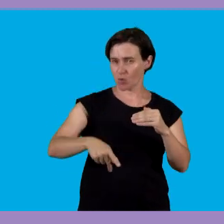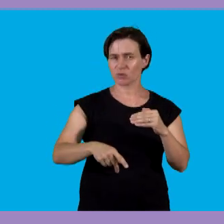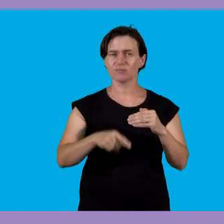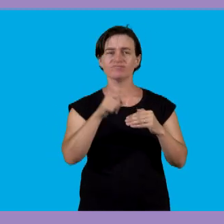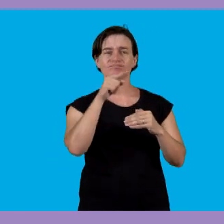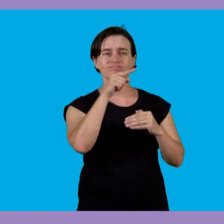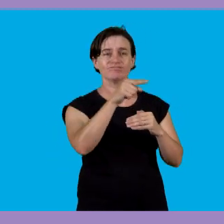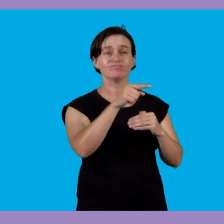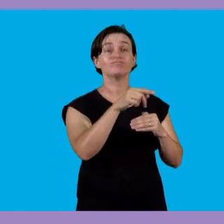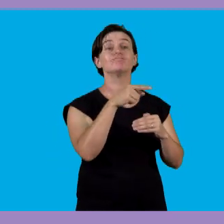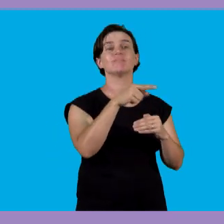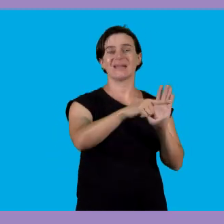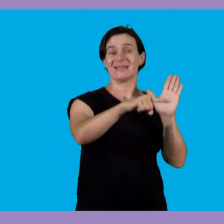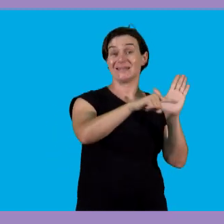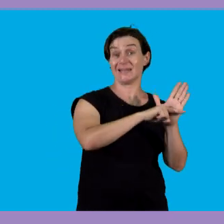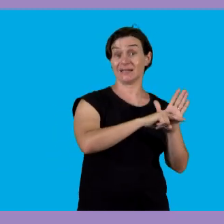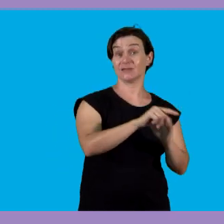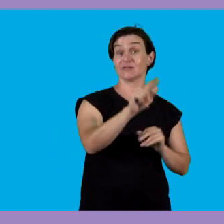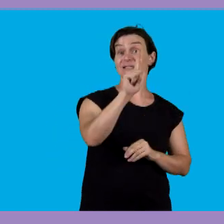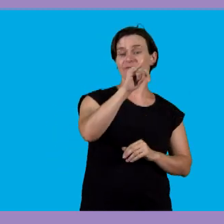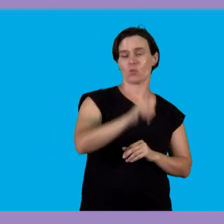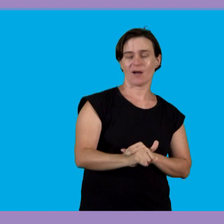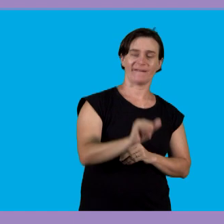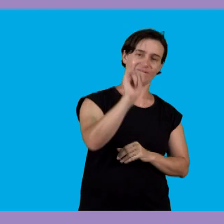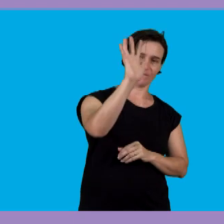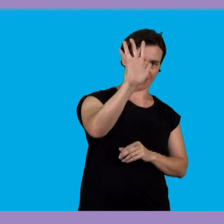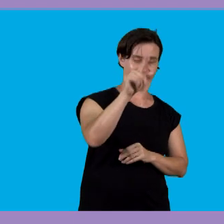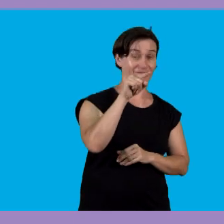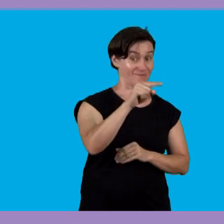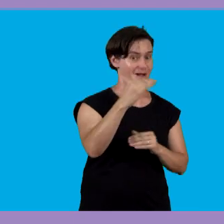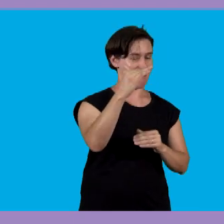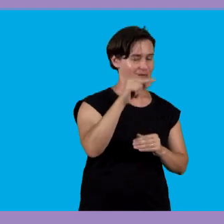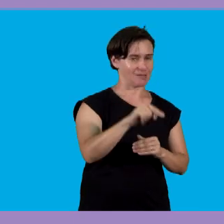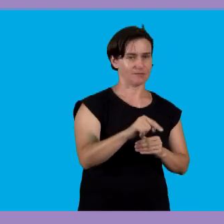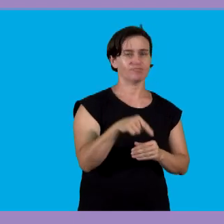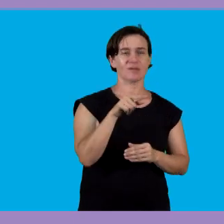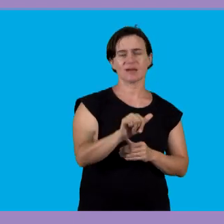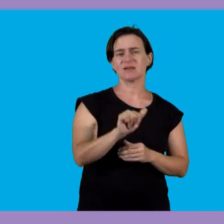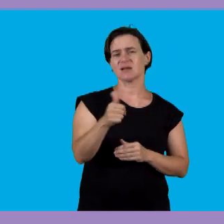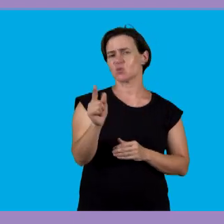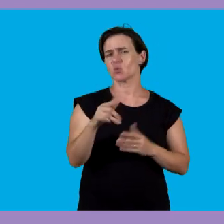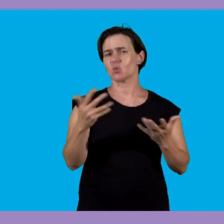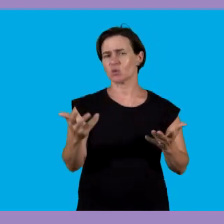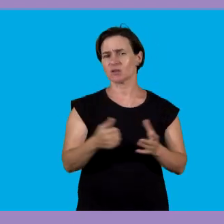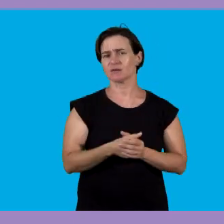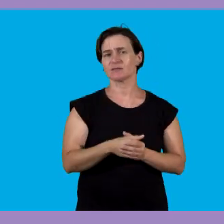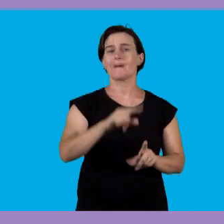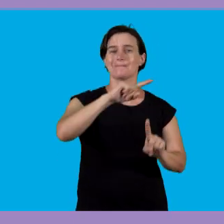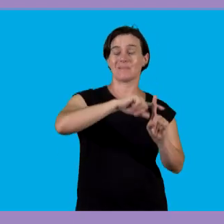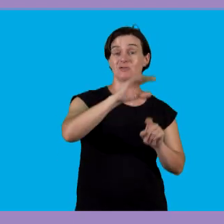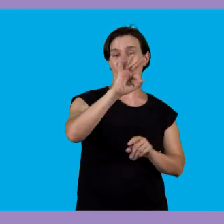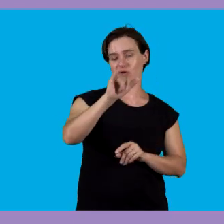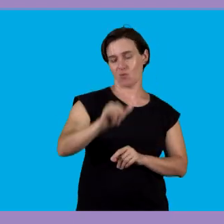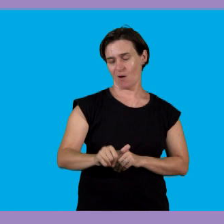we have the negative 7y exponent 5. Then the one that follows, yes, is